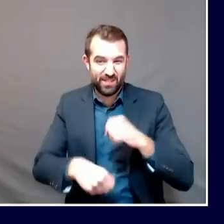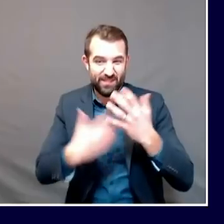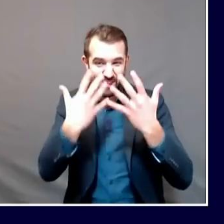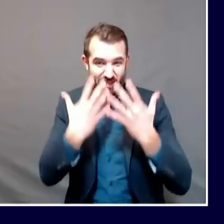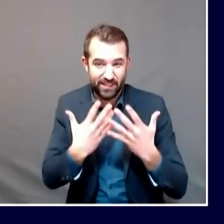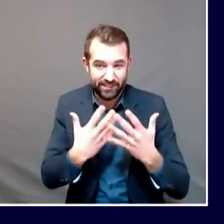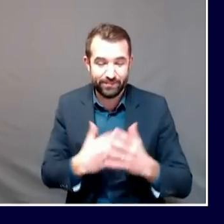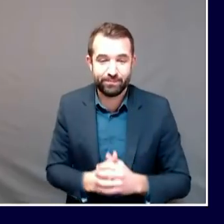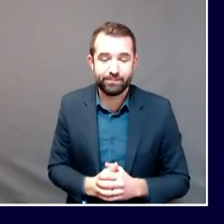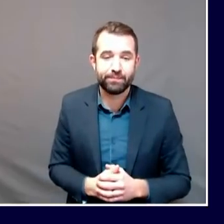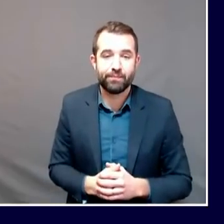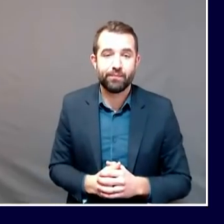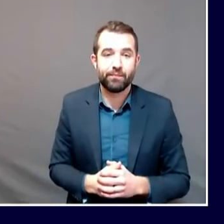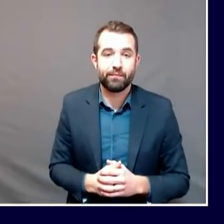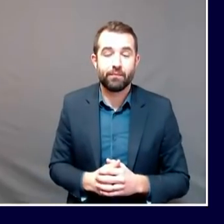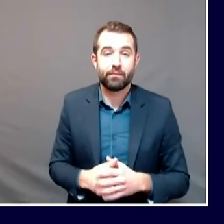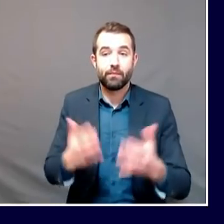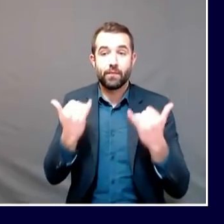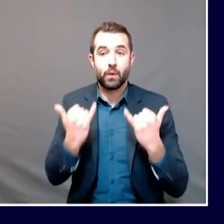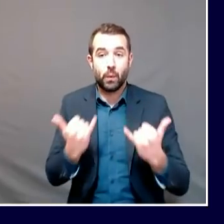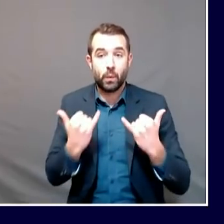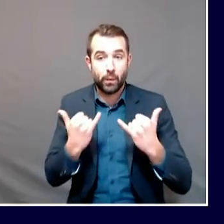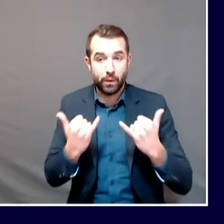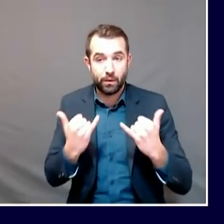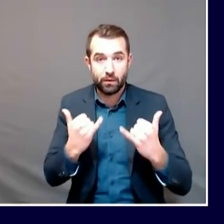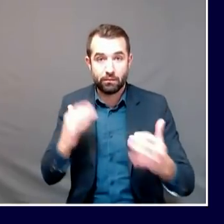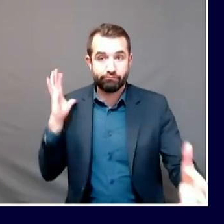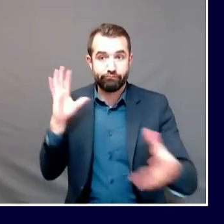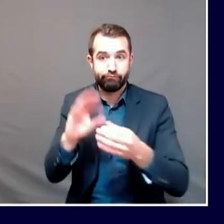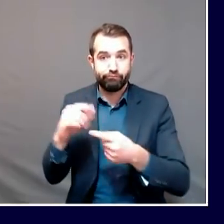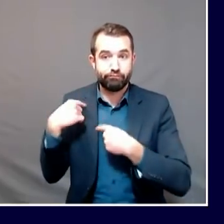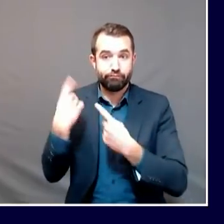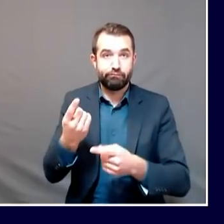Right now in Maine, there are a total of